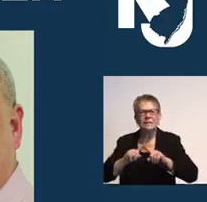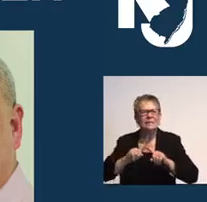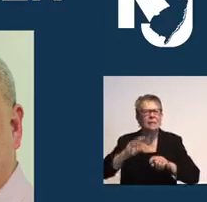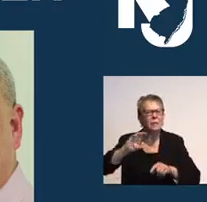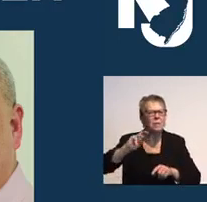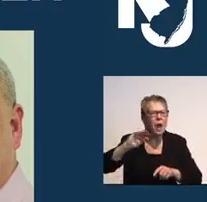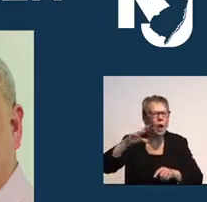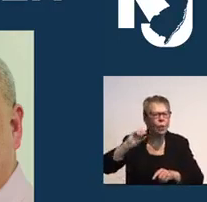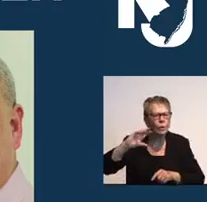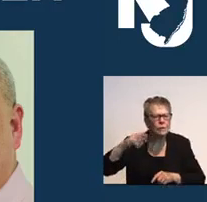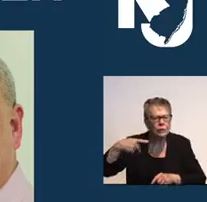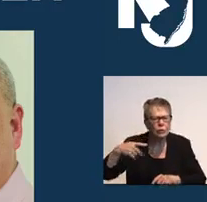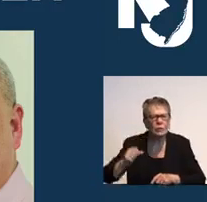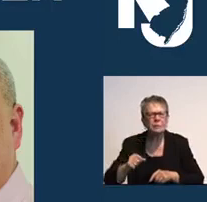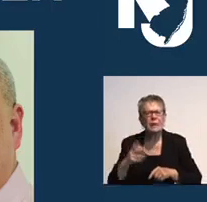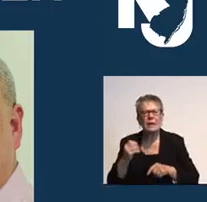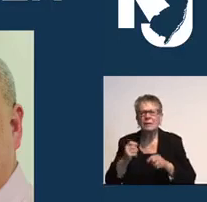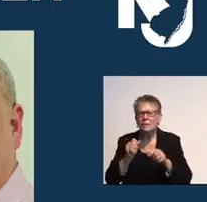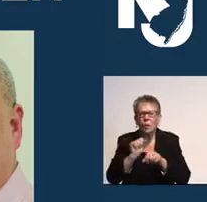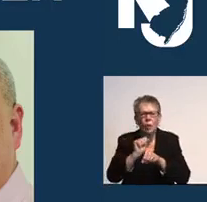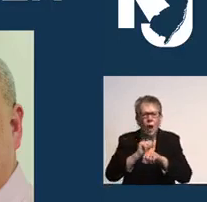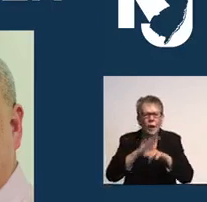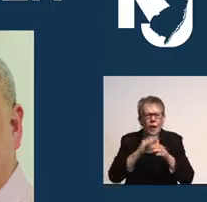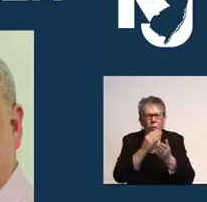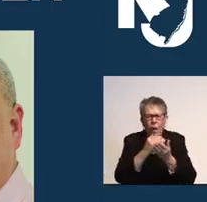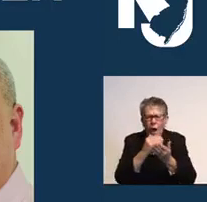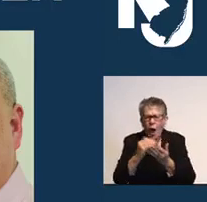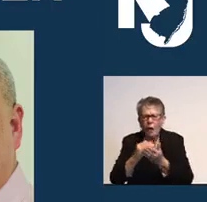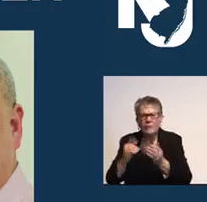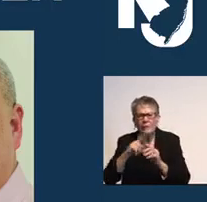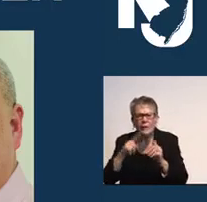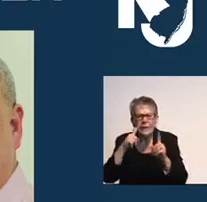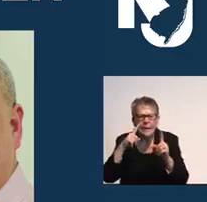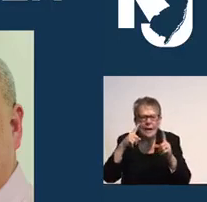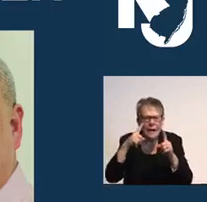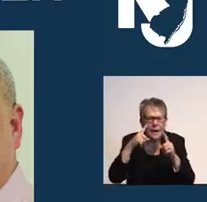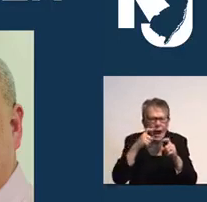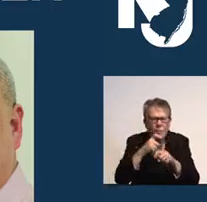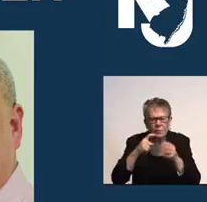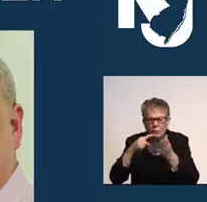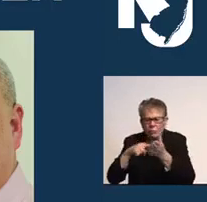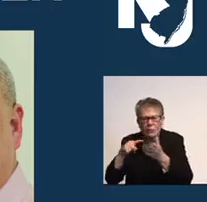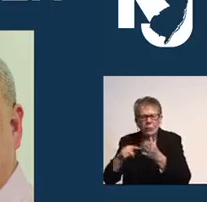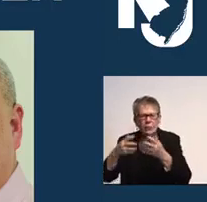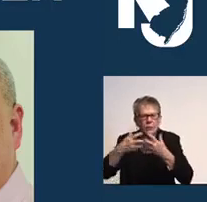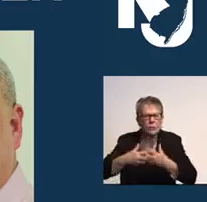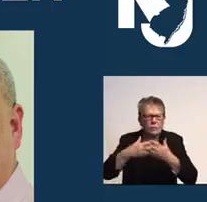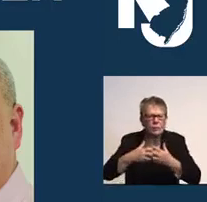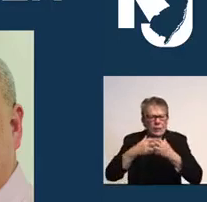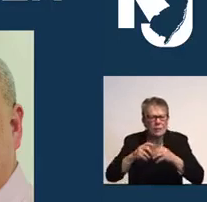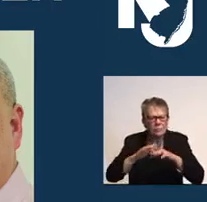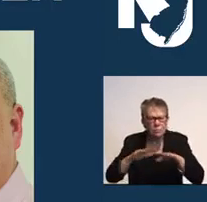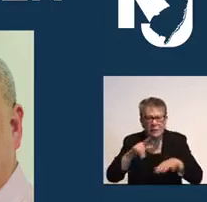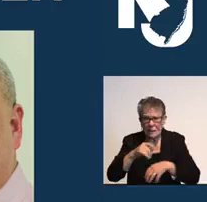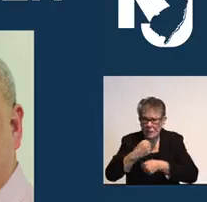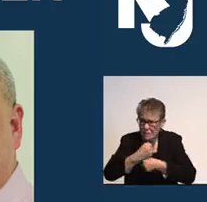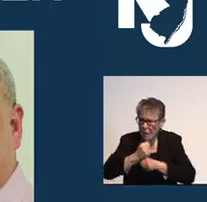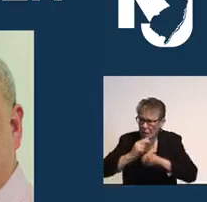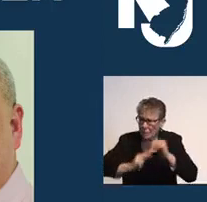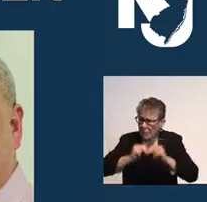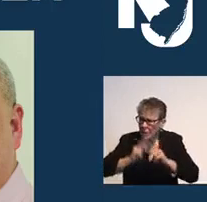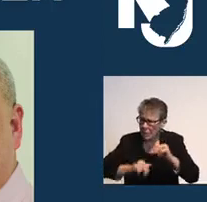for particle accelerators over the past 40 years. Magna Power has also made components for